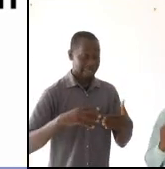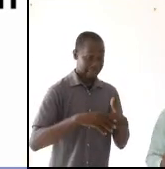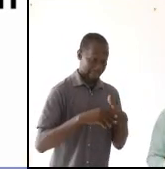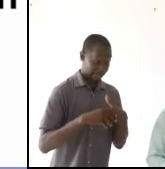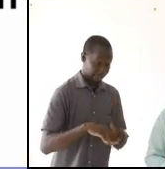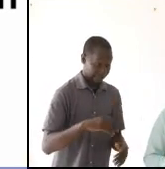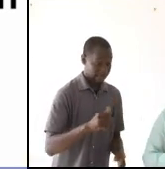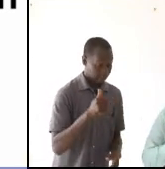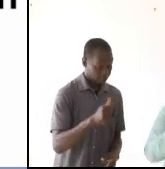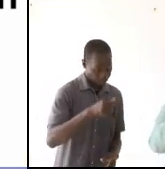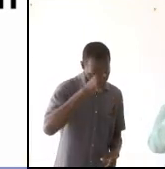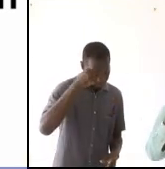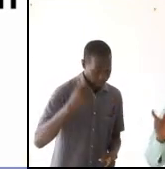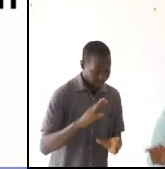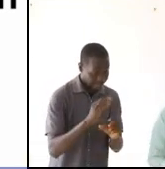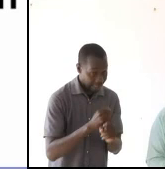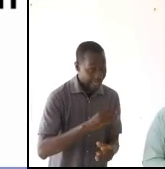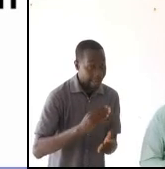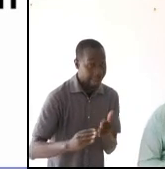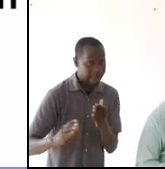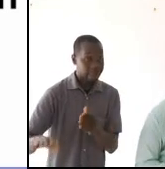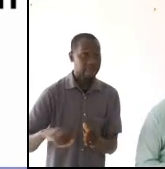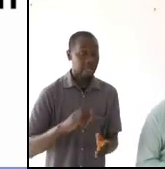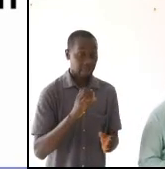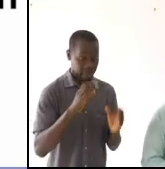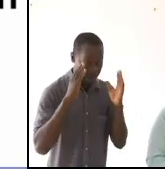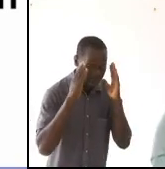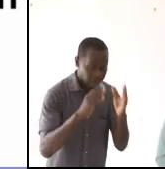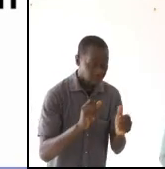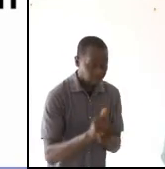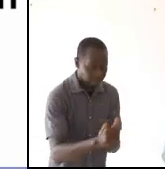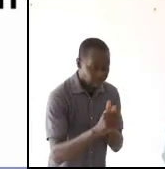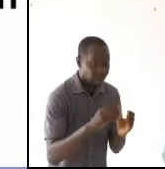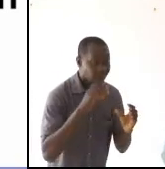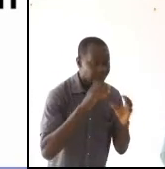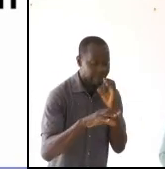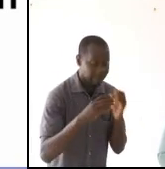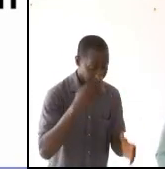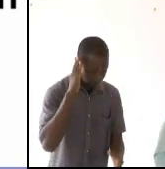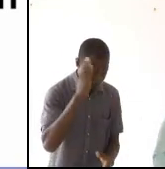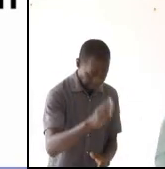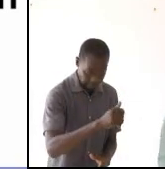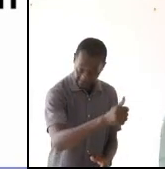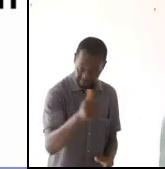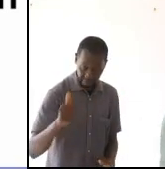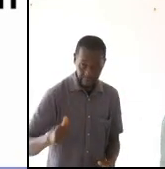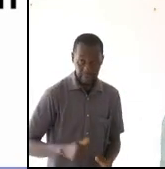doing a very good job in helping our audience to follow our discussion. Thank you all.